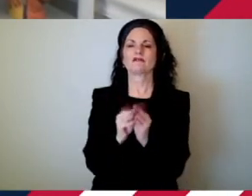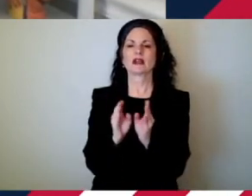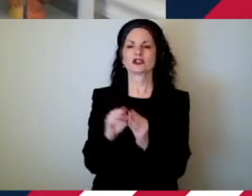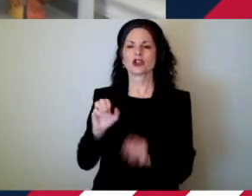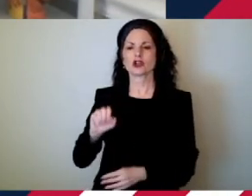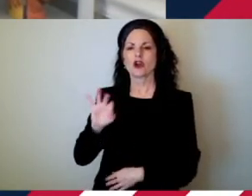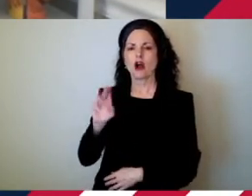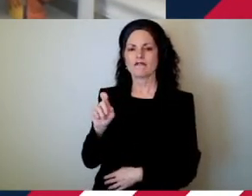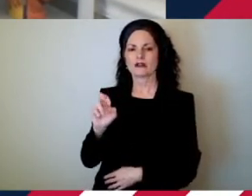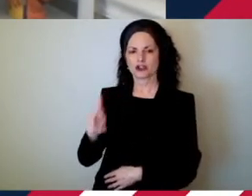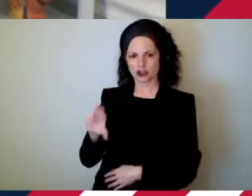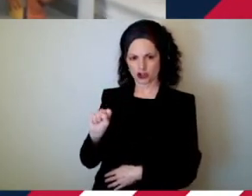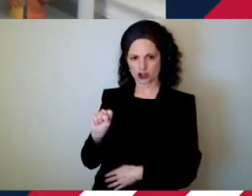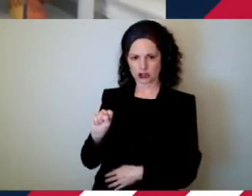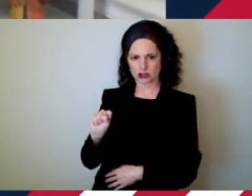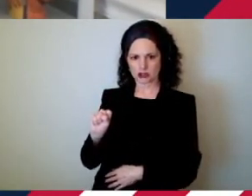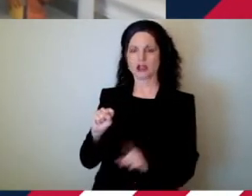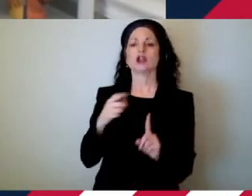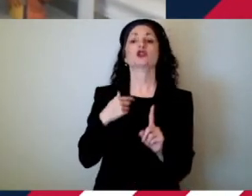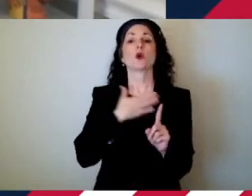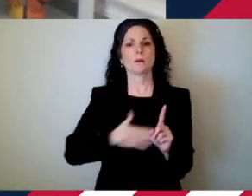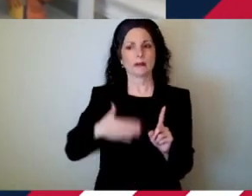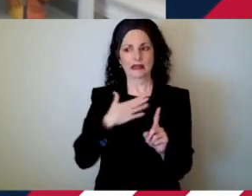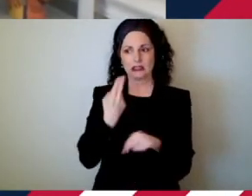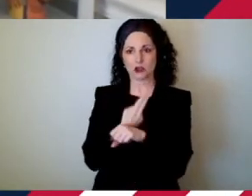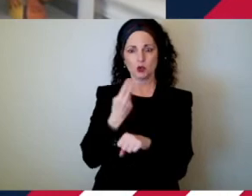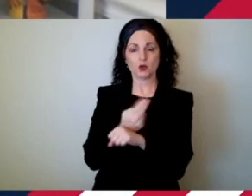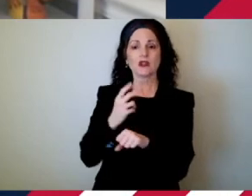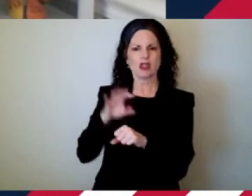Am I unmuted or muted?